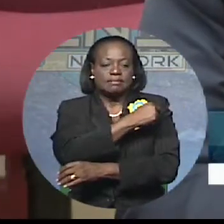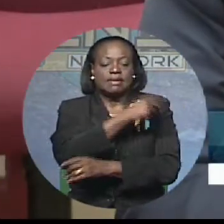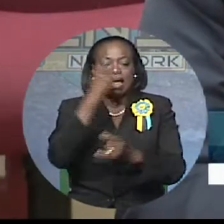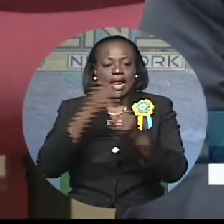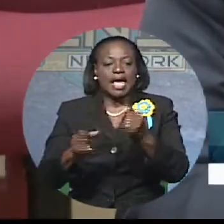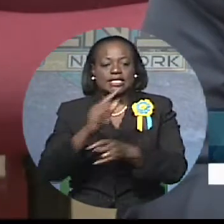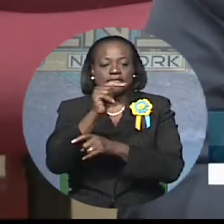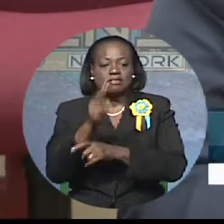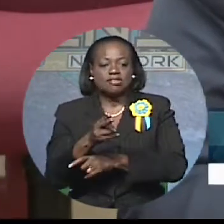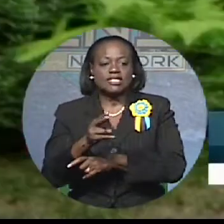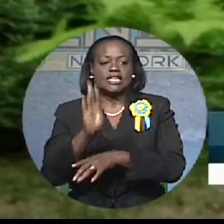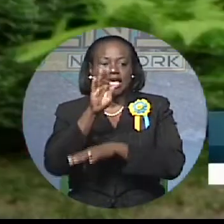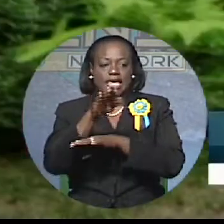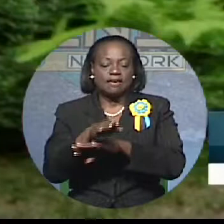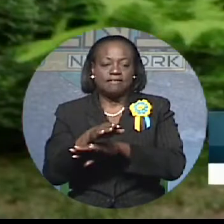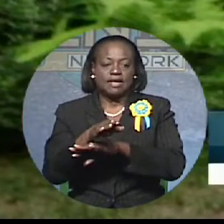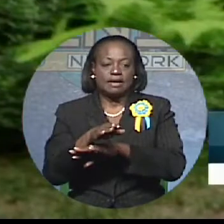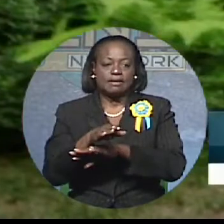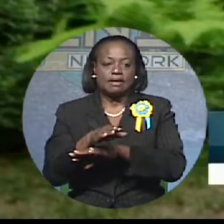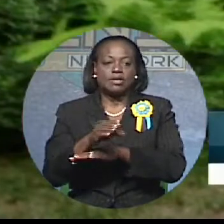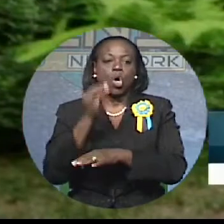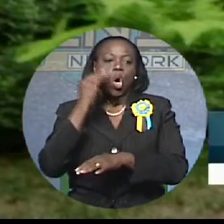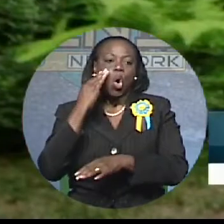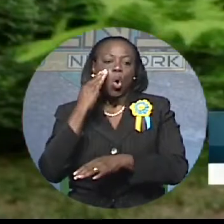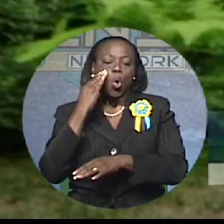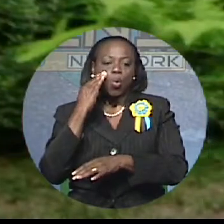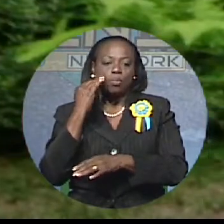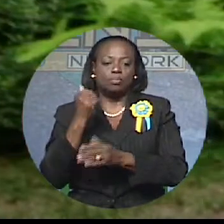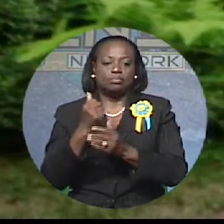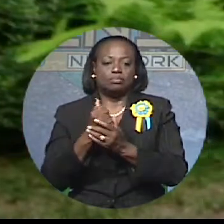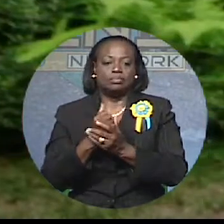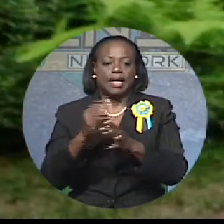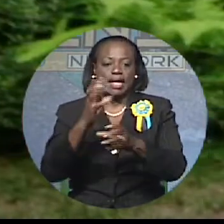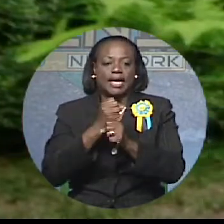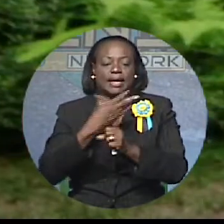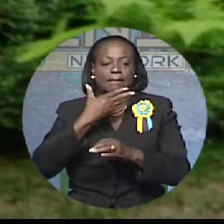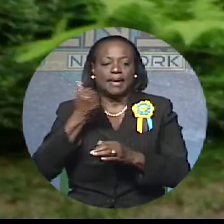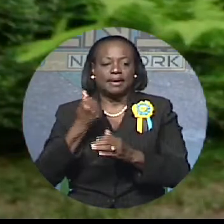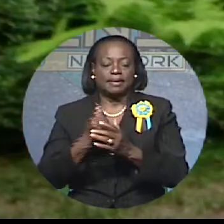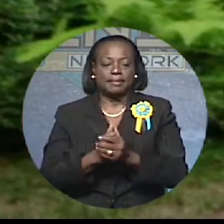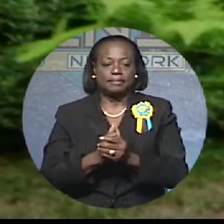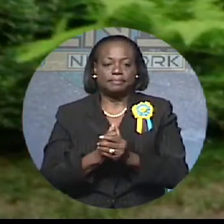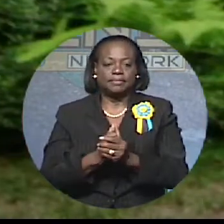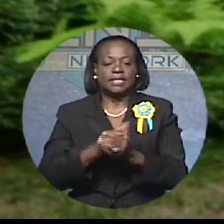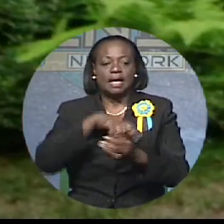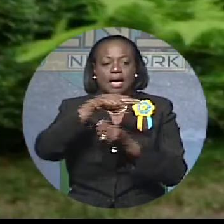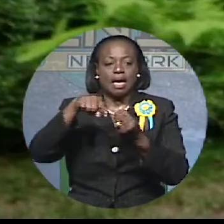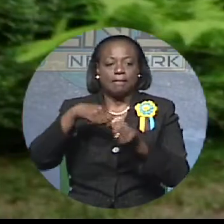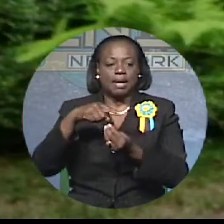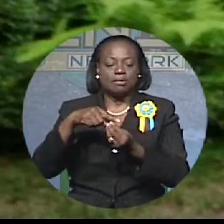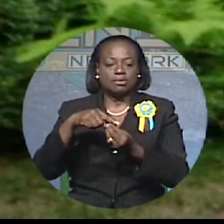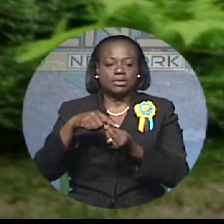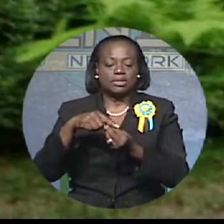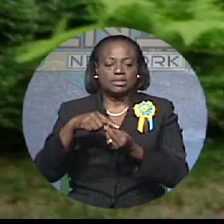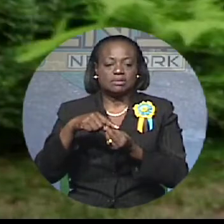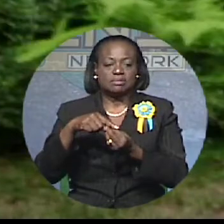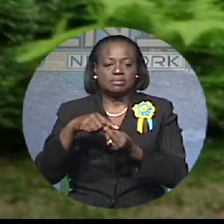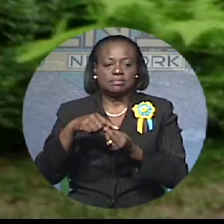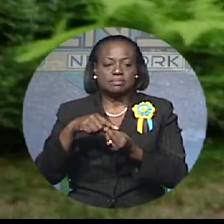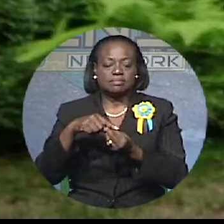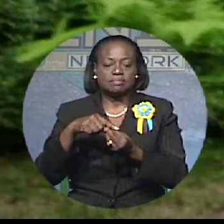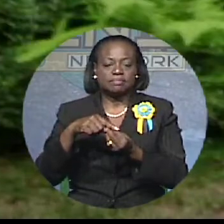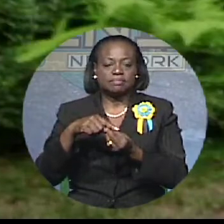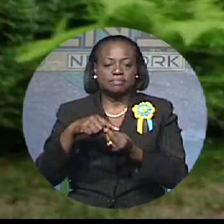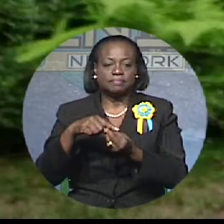Thursday evening and is home convalescing. In fact, he's about, to my chagrin,